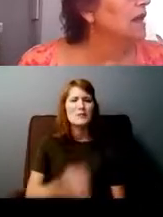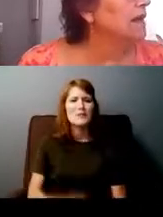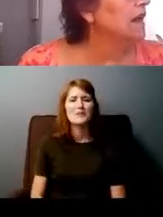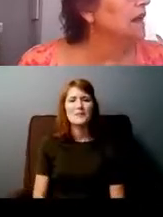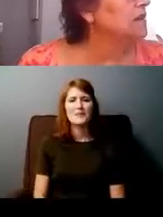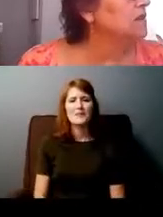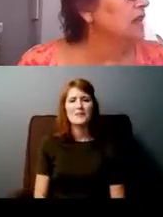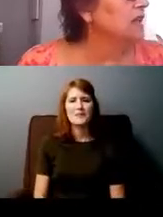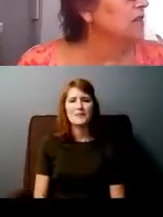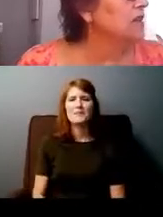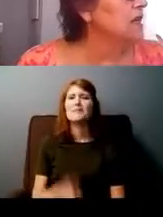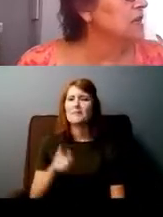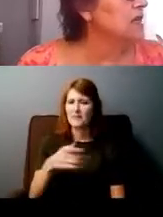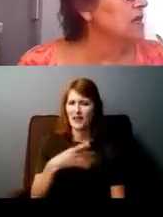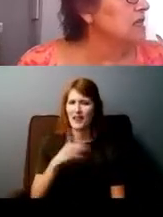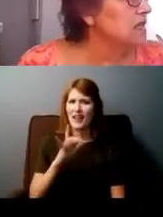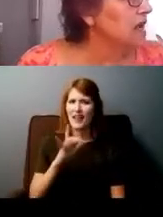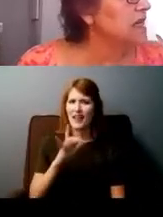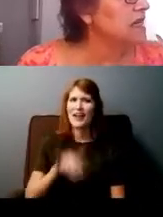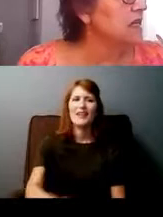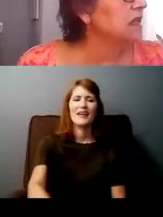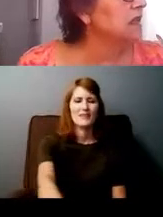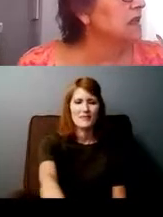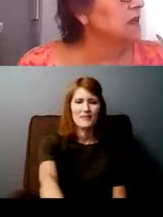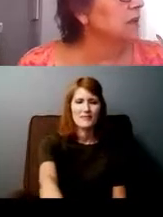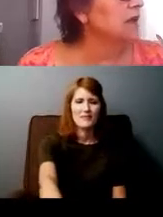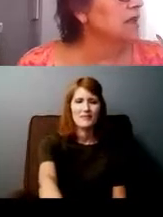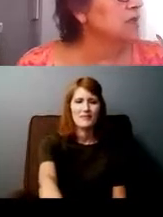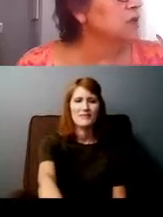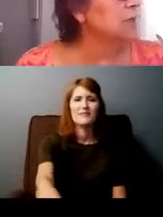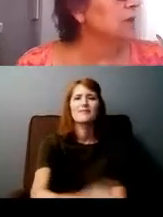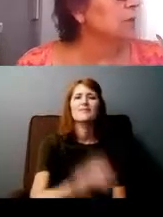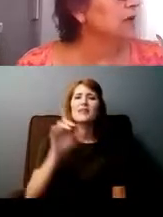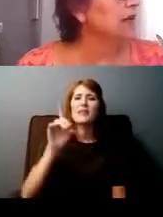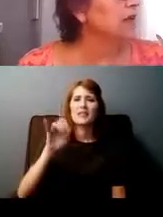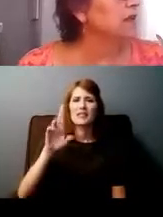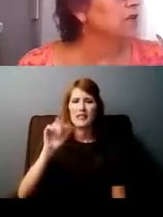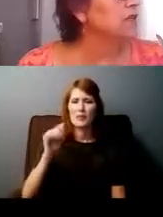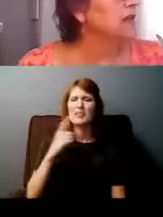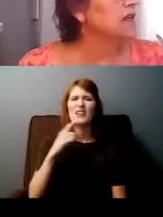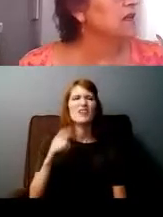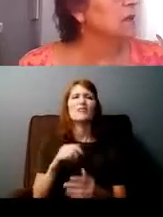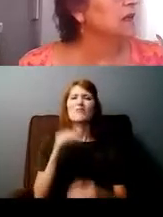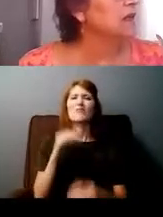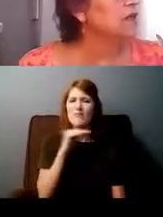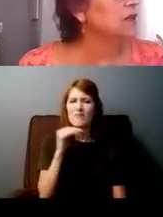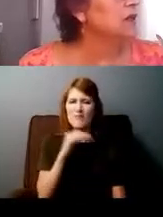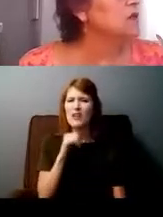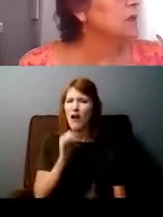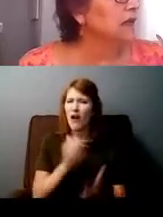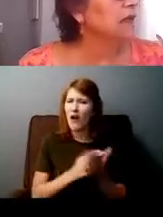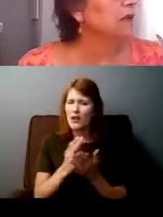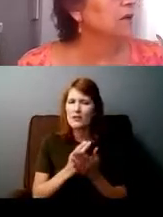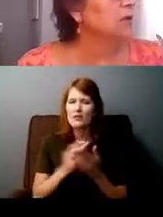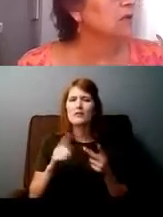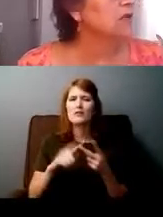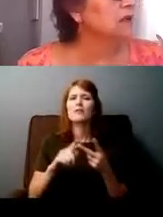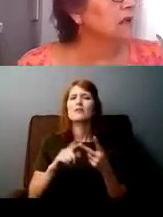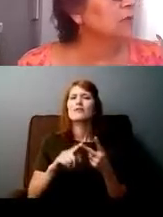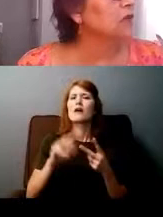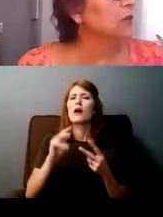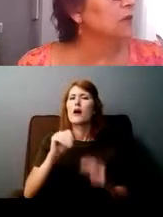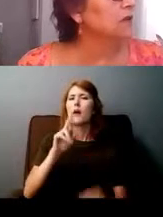I like that. Yeah, Deborah says dishonesty. Marion says when people can't understand that something they're doing is making another